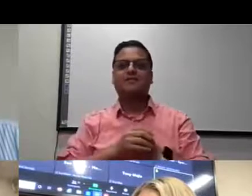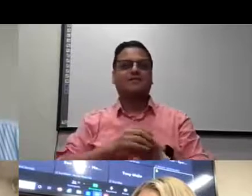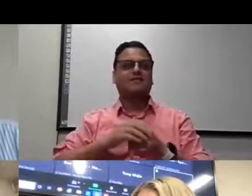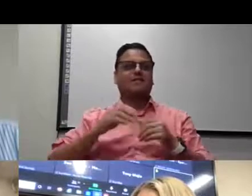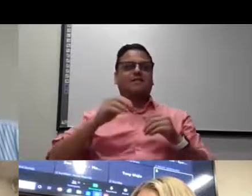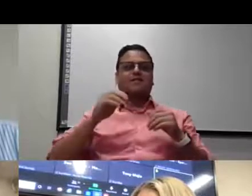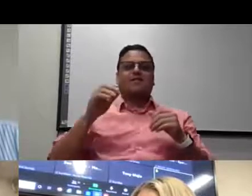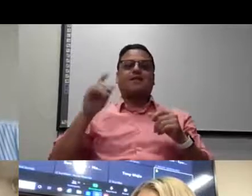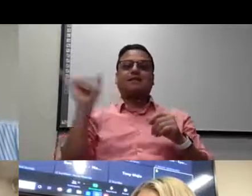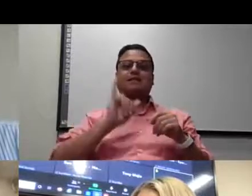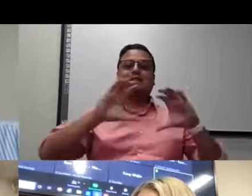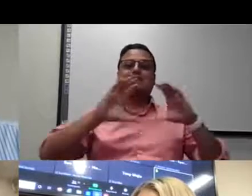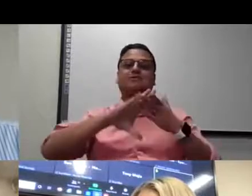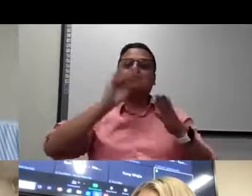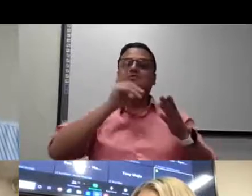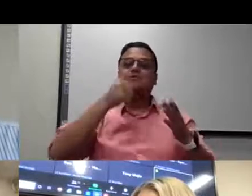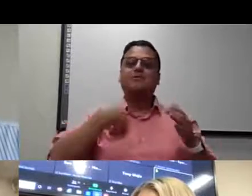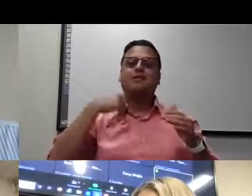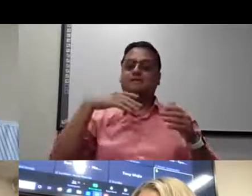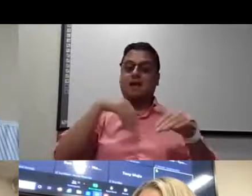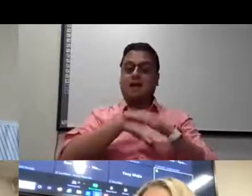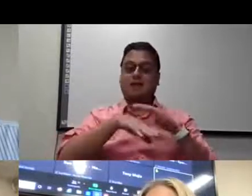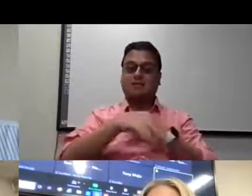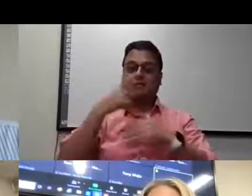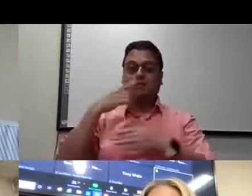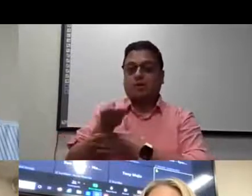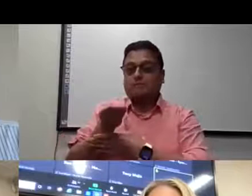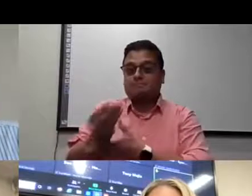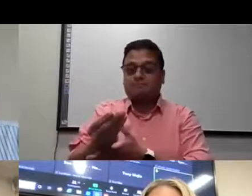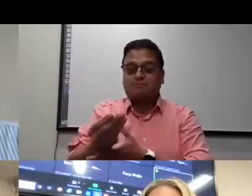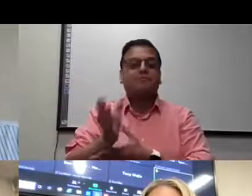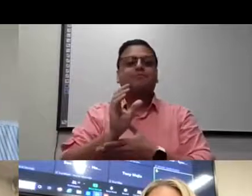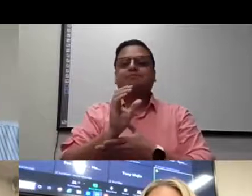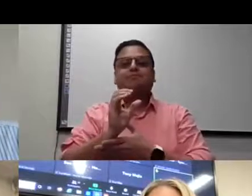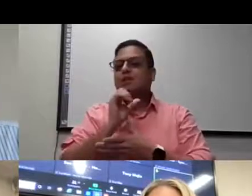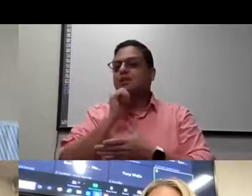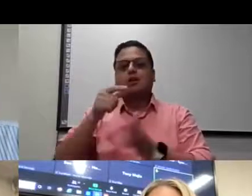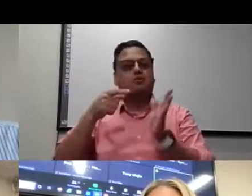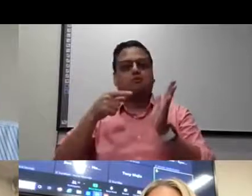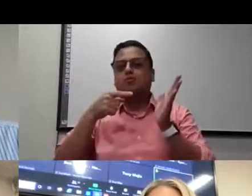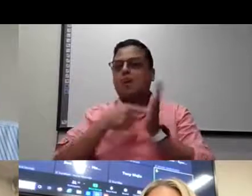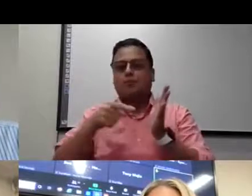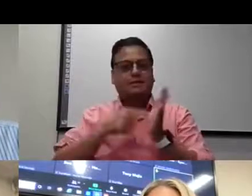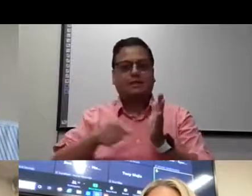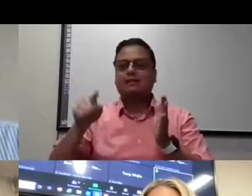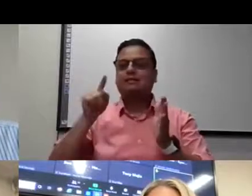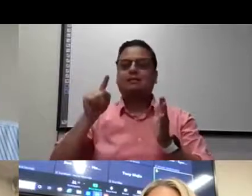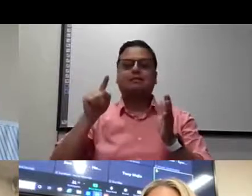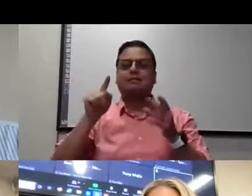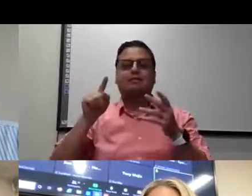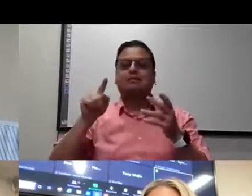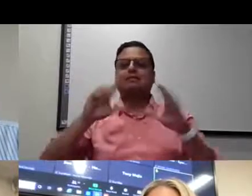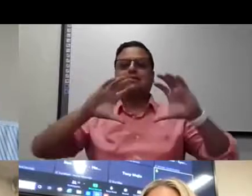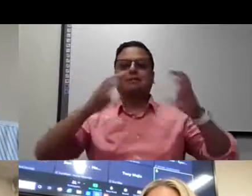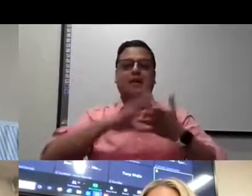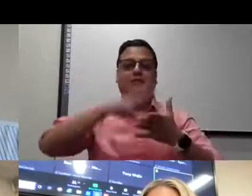set of students that have access to the settlements is not representative of the set of students